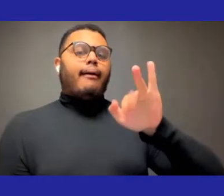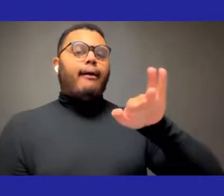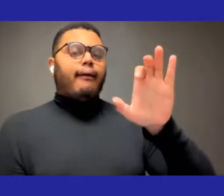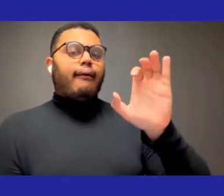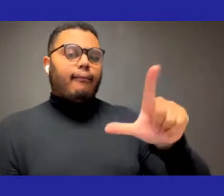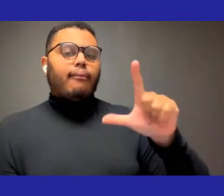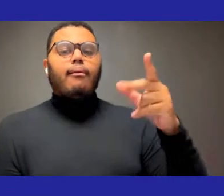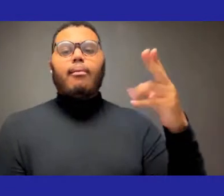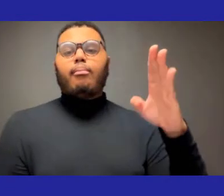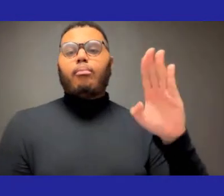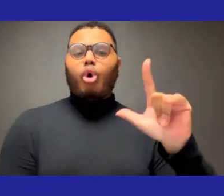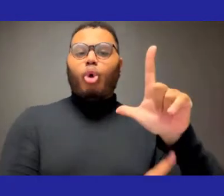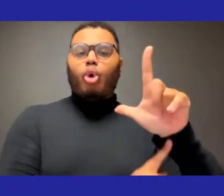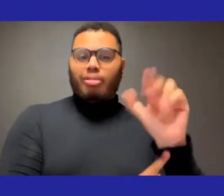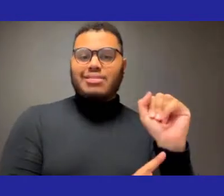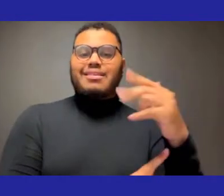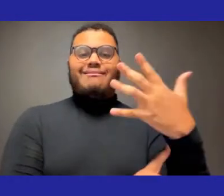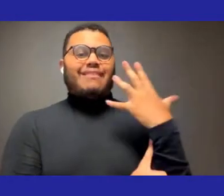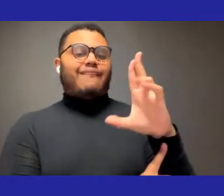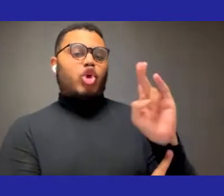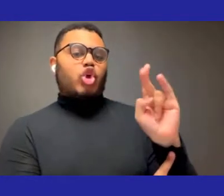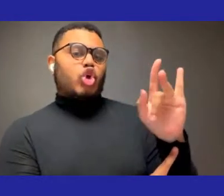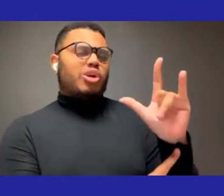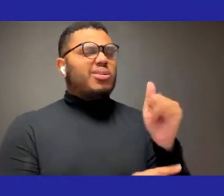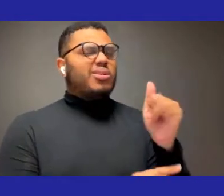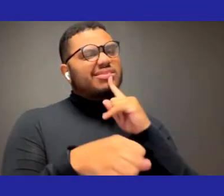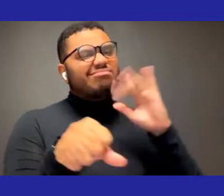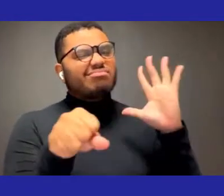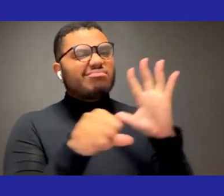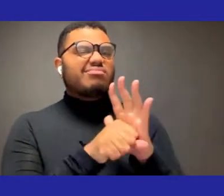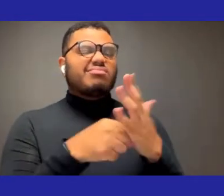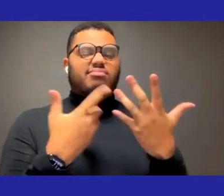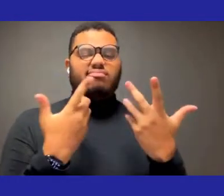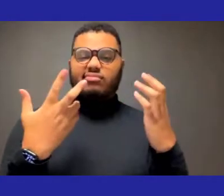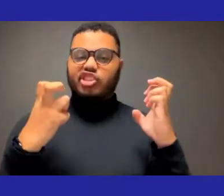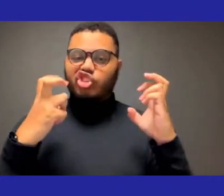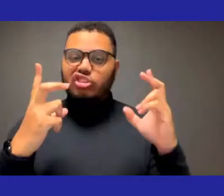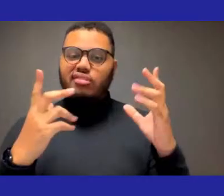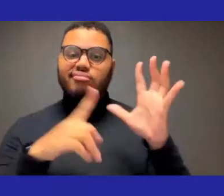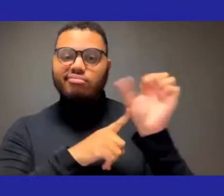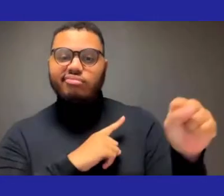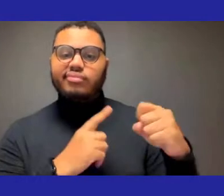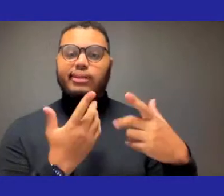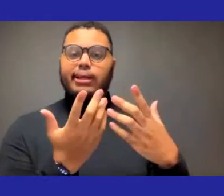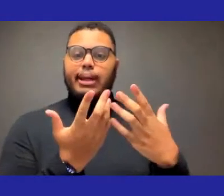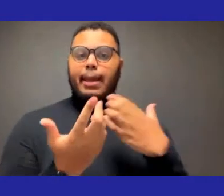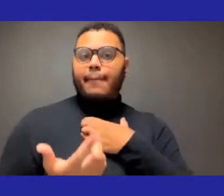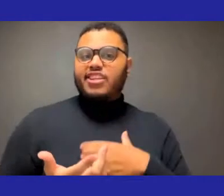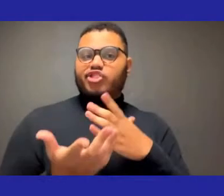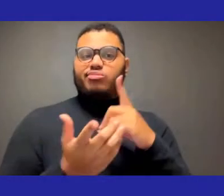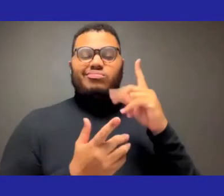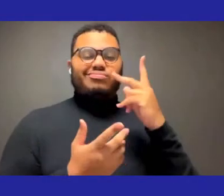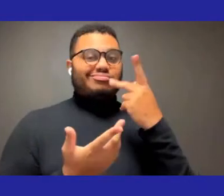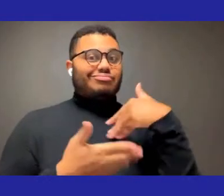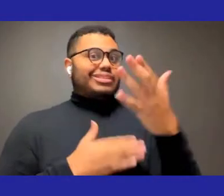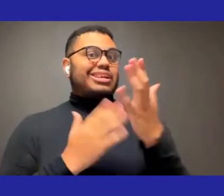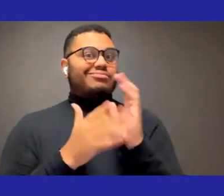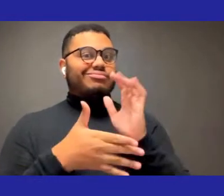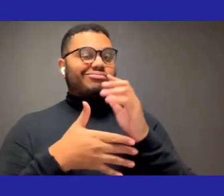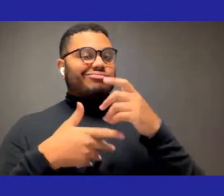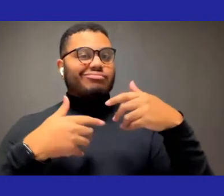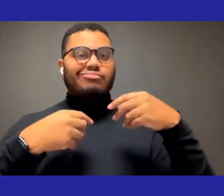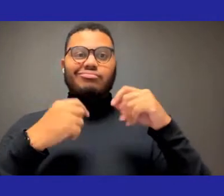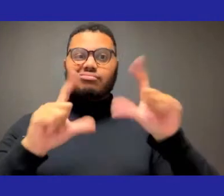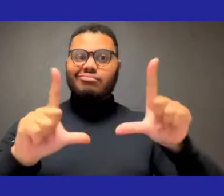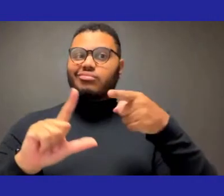embody the values of compassion, dedication, and excellence in the nursing profession. Next slide, please. You'll see some images there. Dr. Katz is front